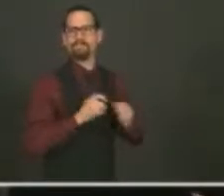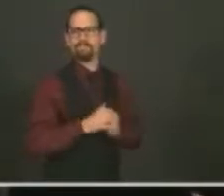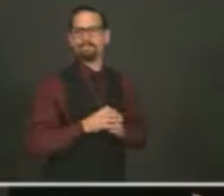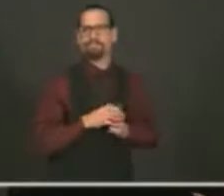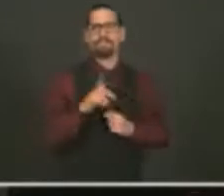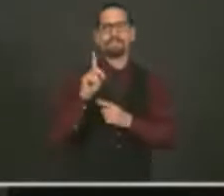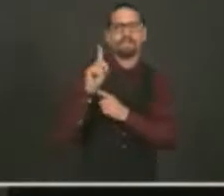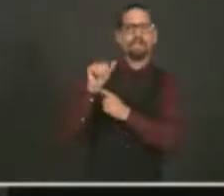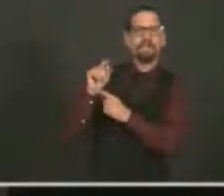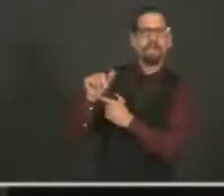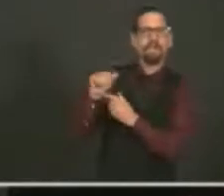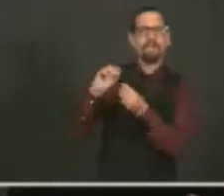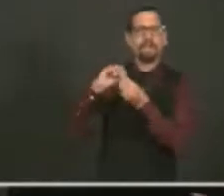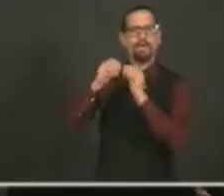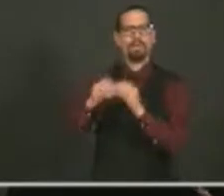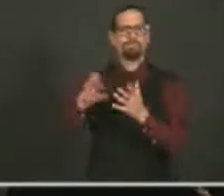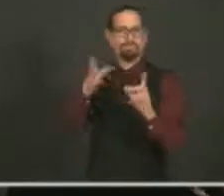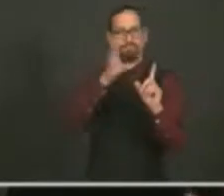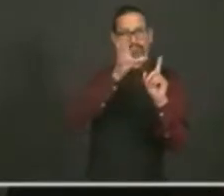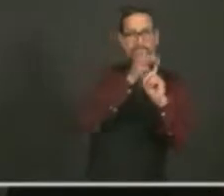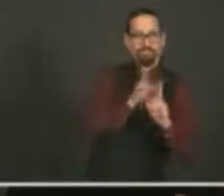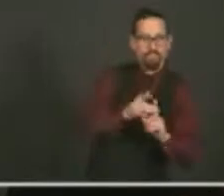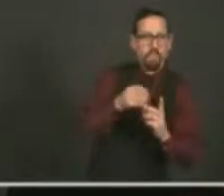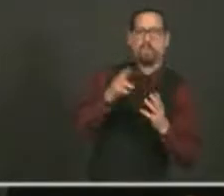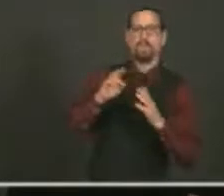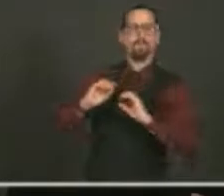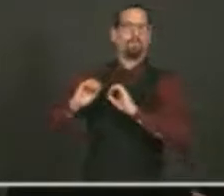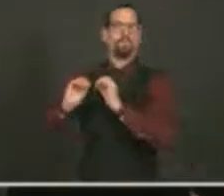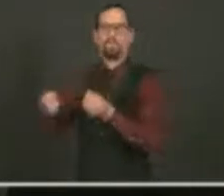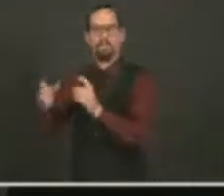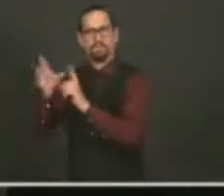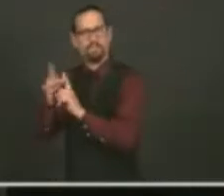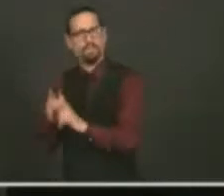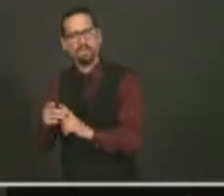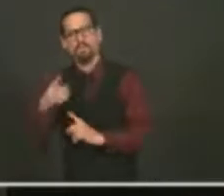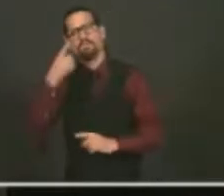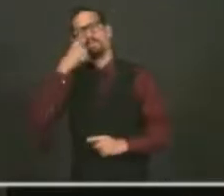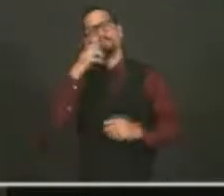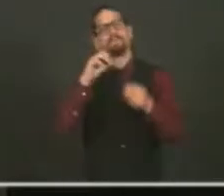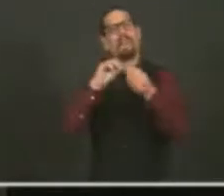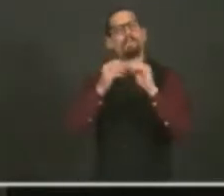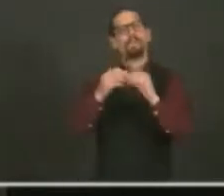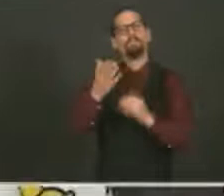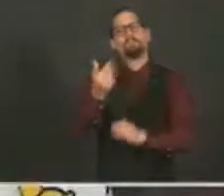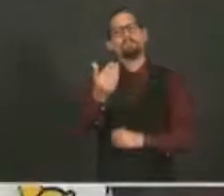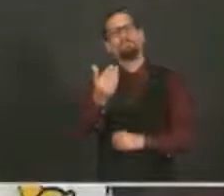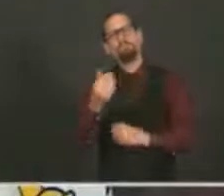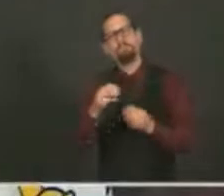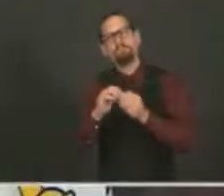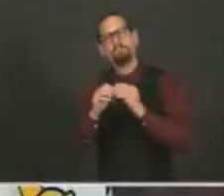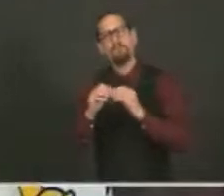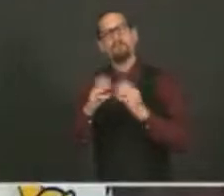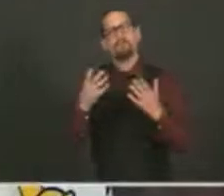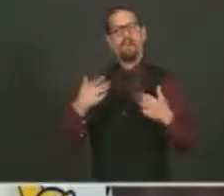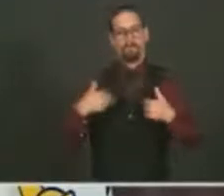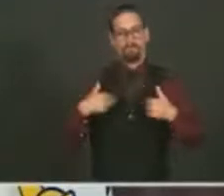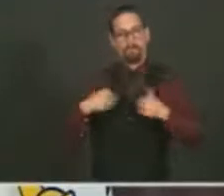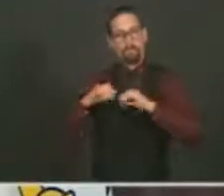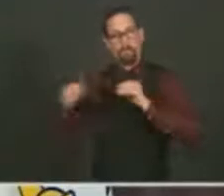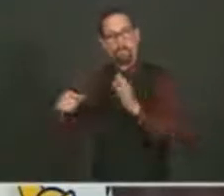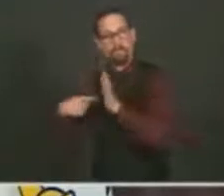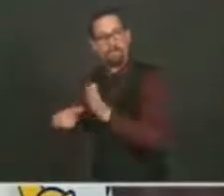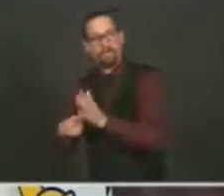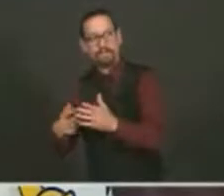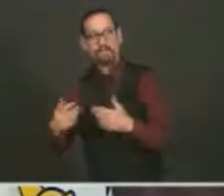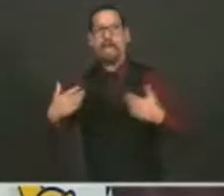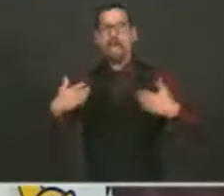total test, percent positive, further broken down between symptomatic and asymptomatic patients? yeah, so